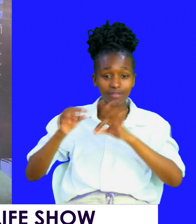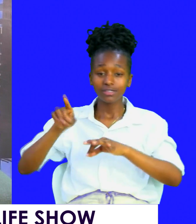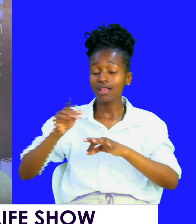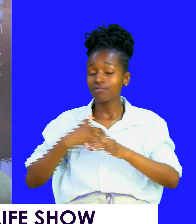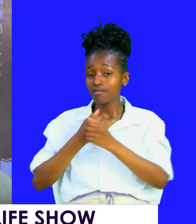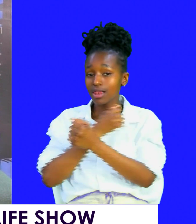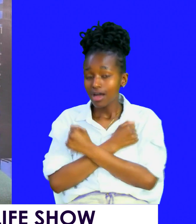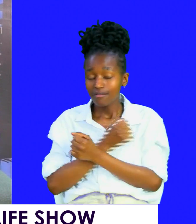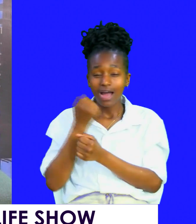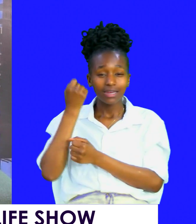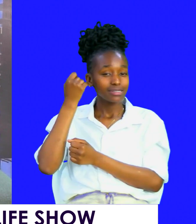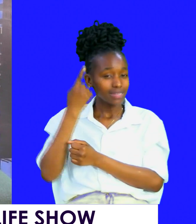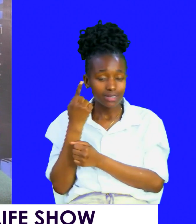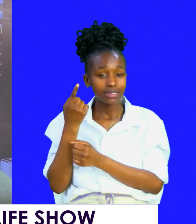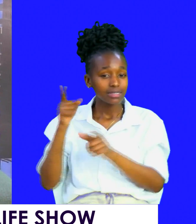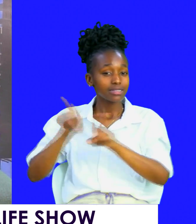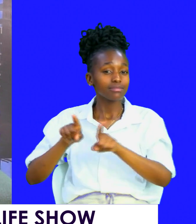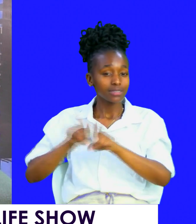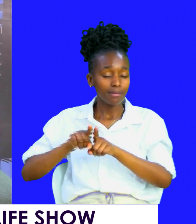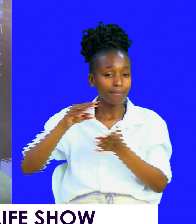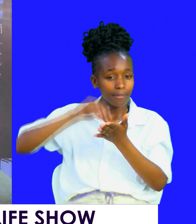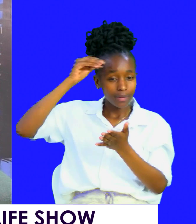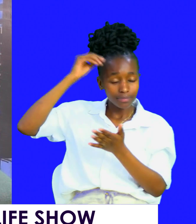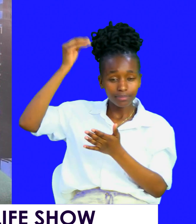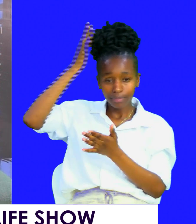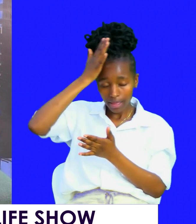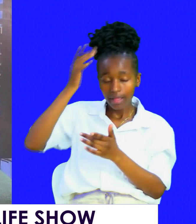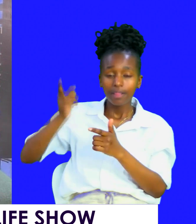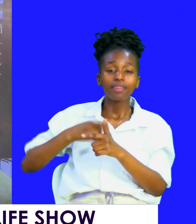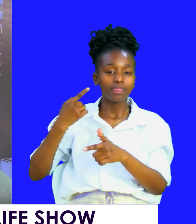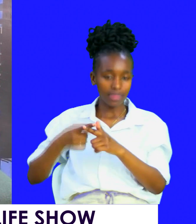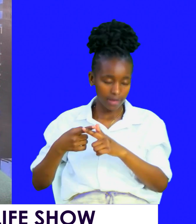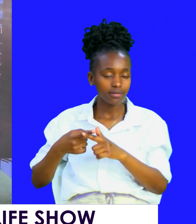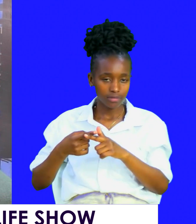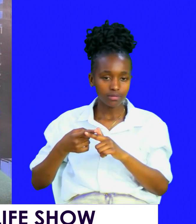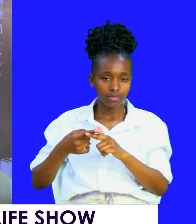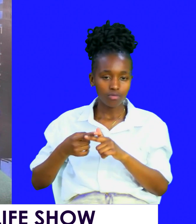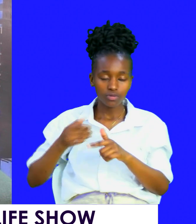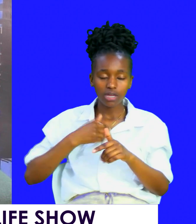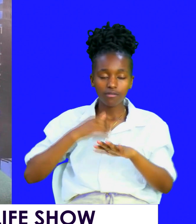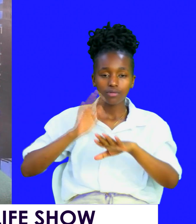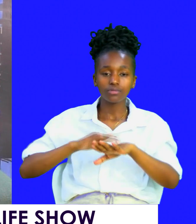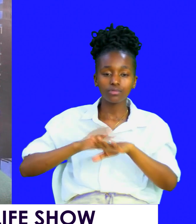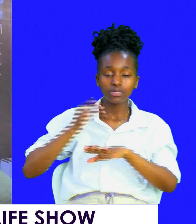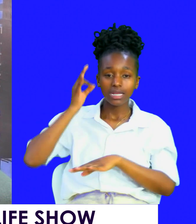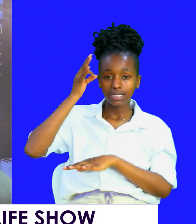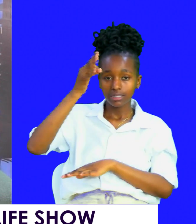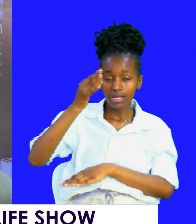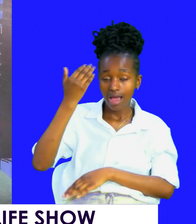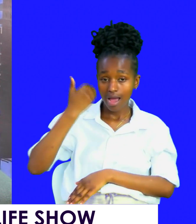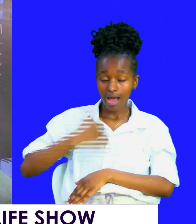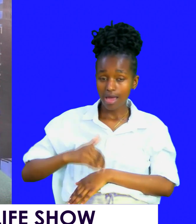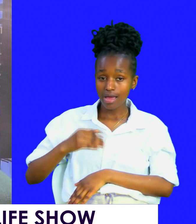and comprehending that inside of you lies potency. That is where real destiny lies. I'm